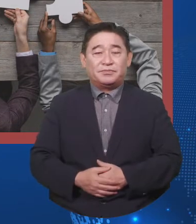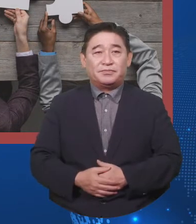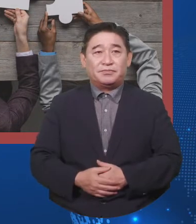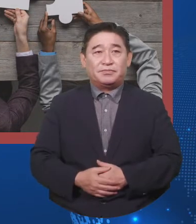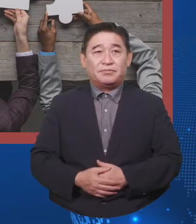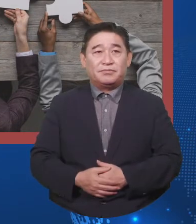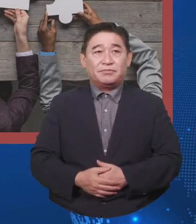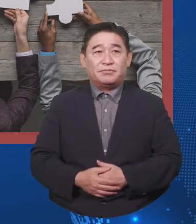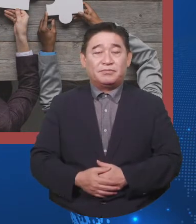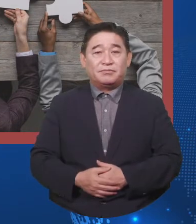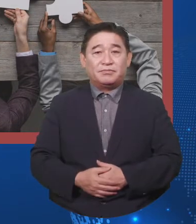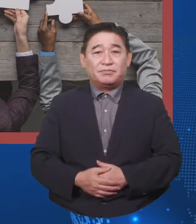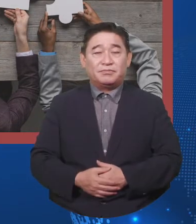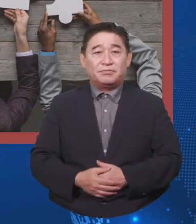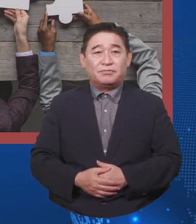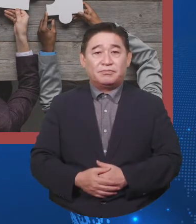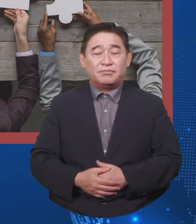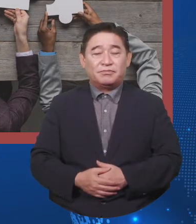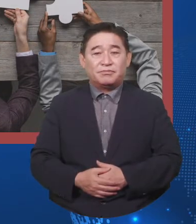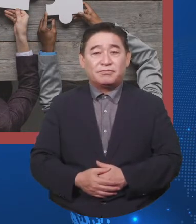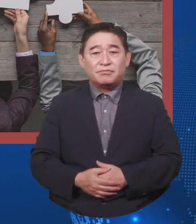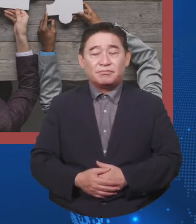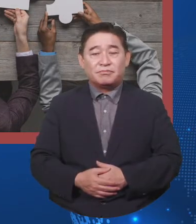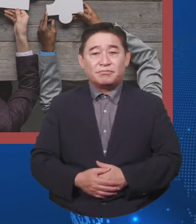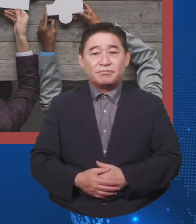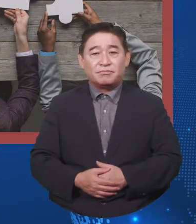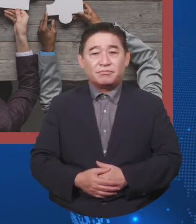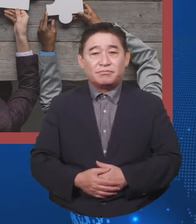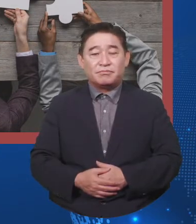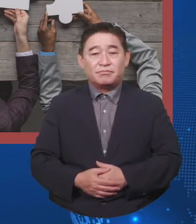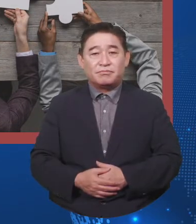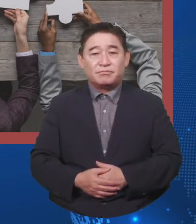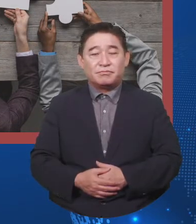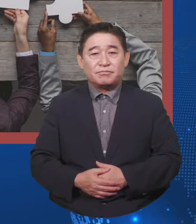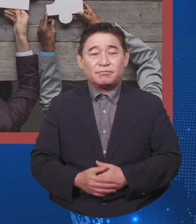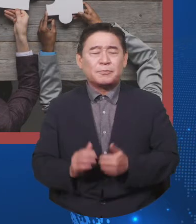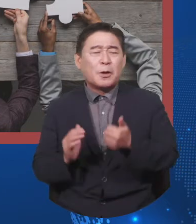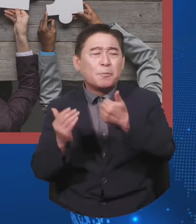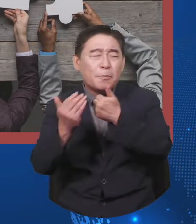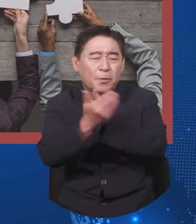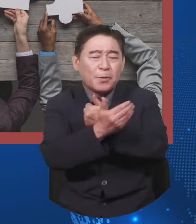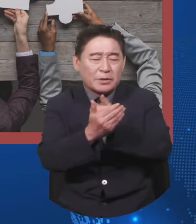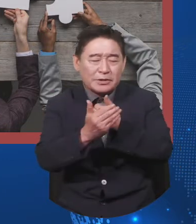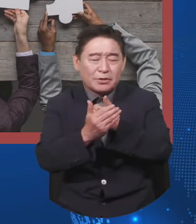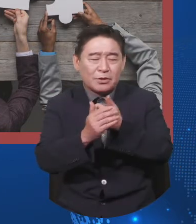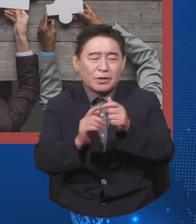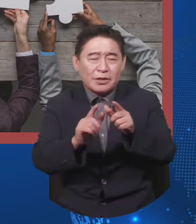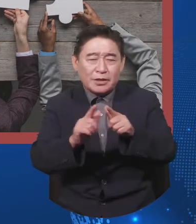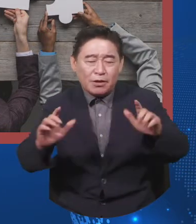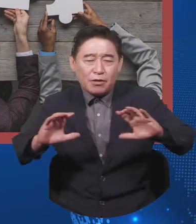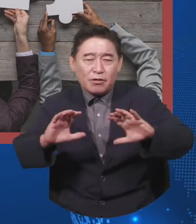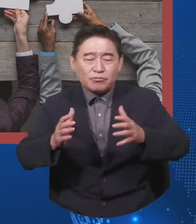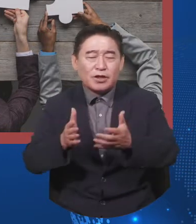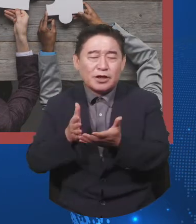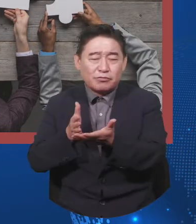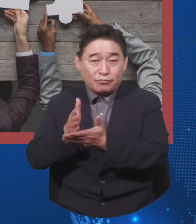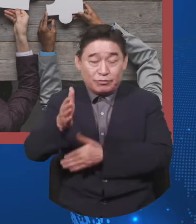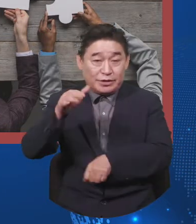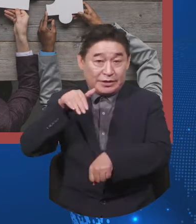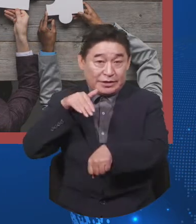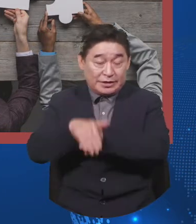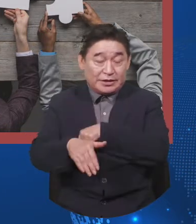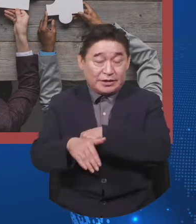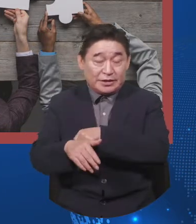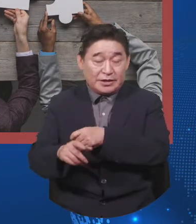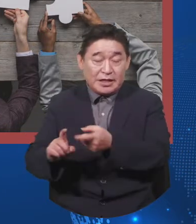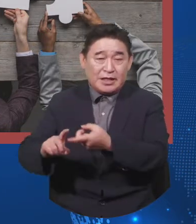and multi-stakeholder partnerships to tackle the complex global challenges, such as